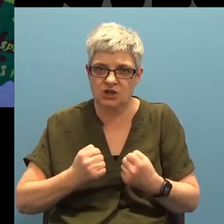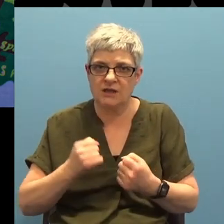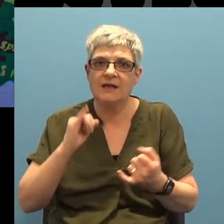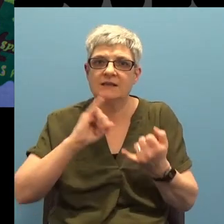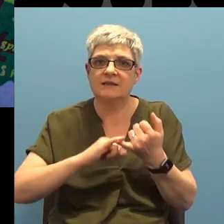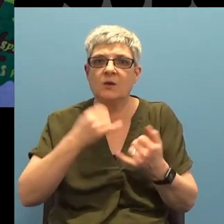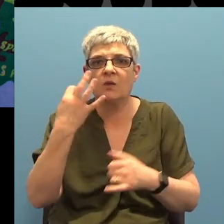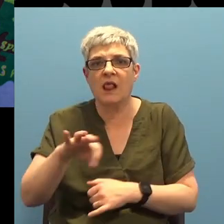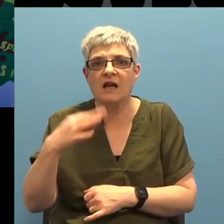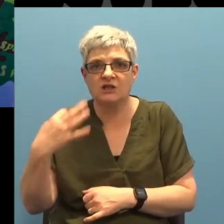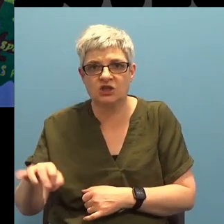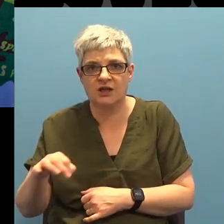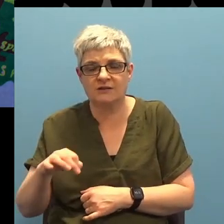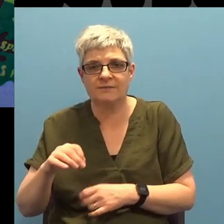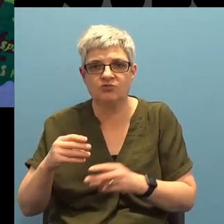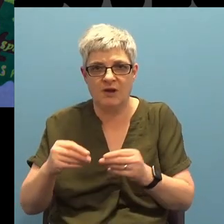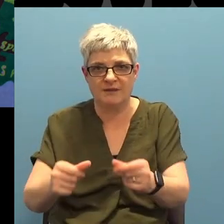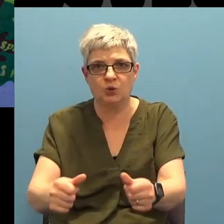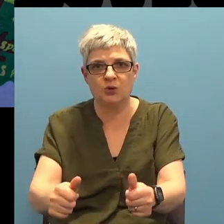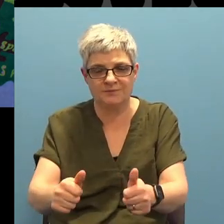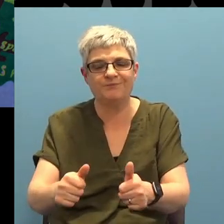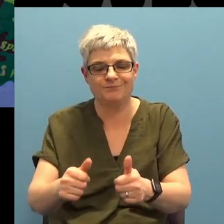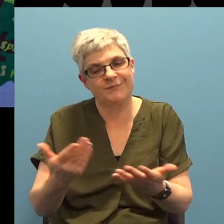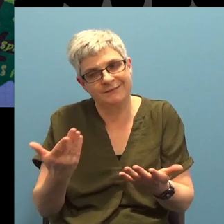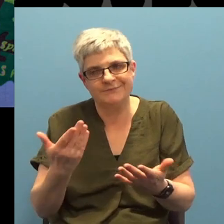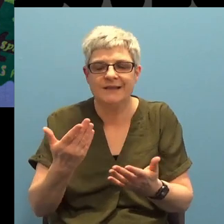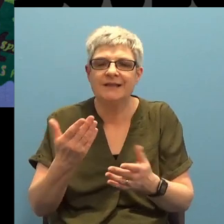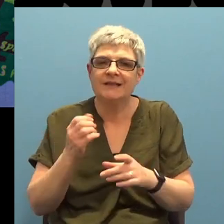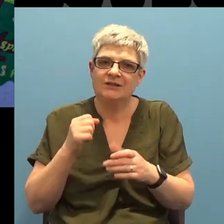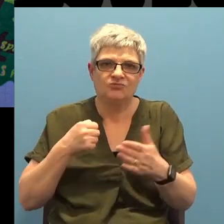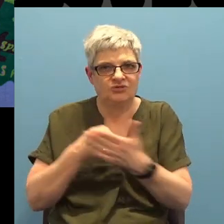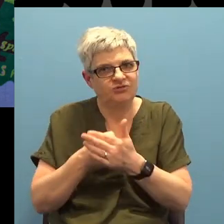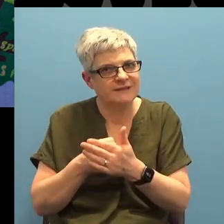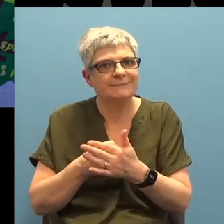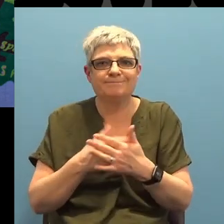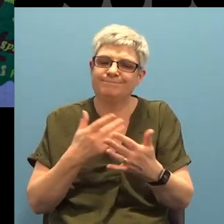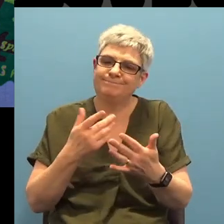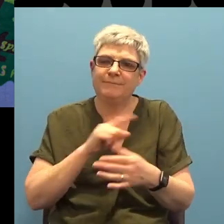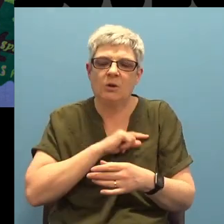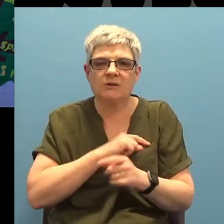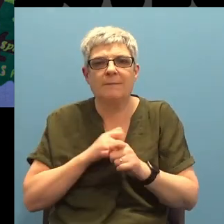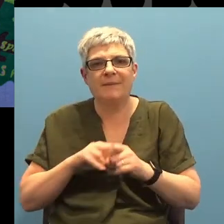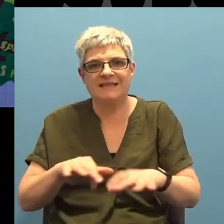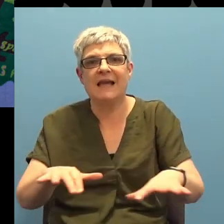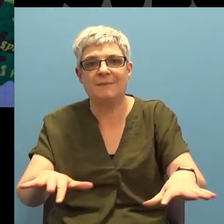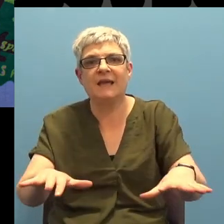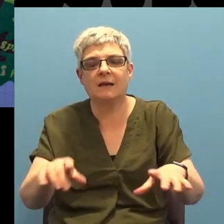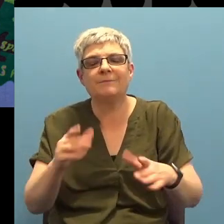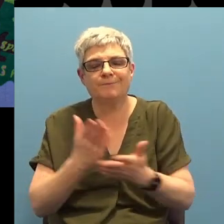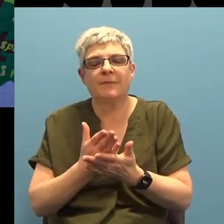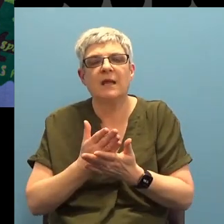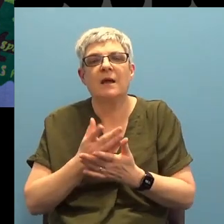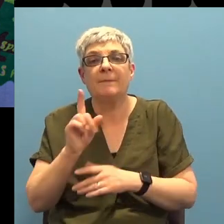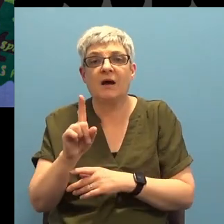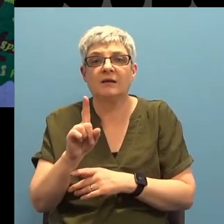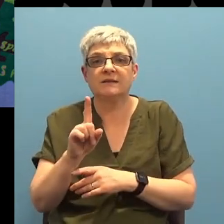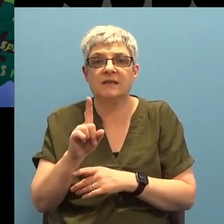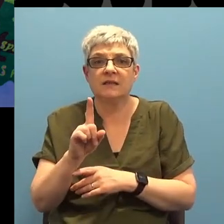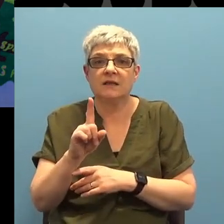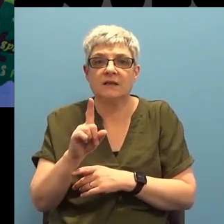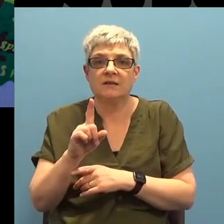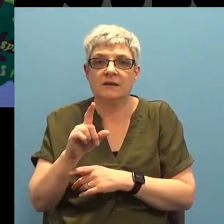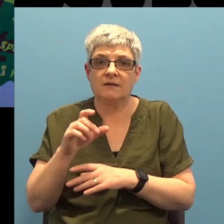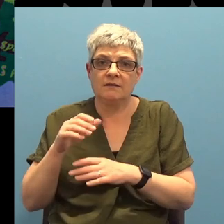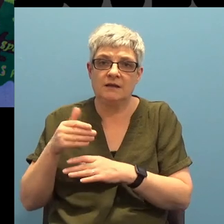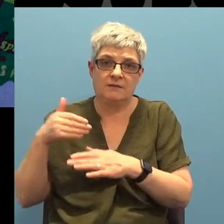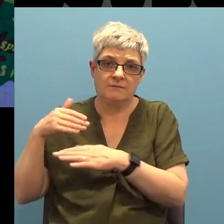Crematorium. Of course, it's done again with all the restrictions of the pandemic, but the funeral cortege